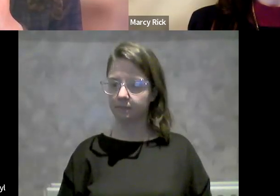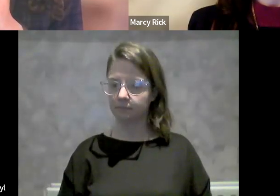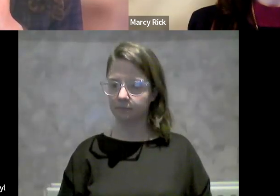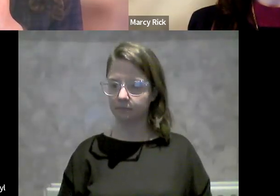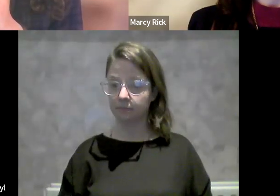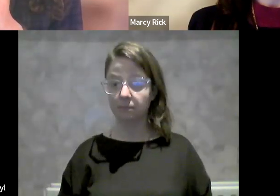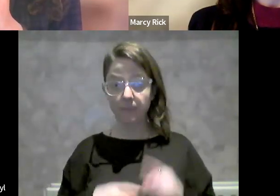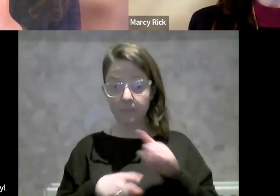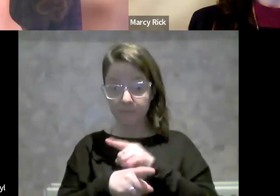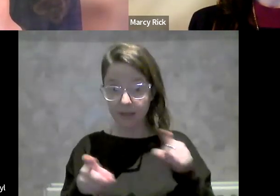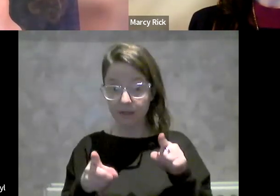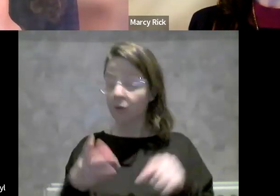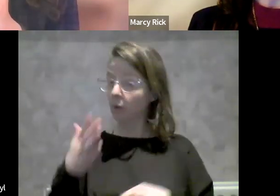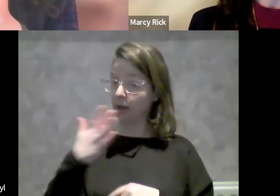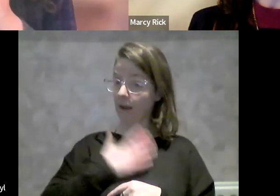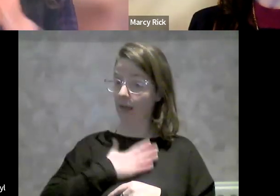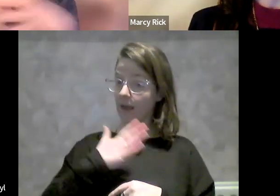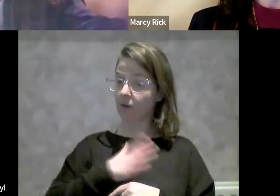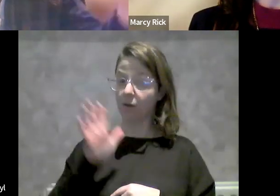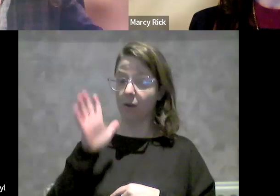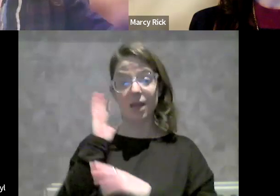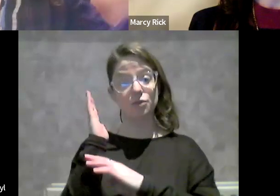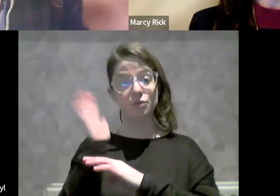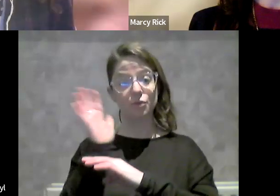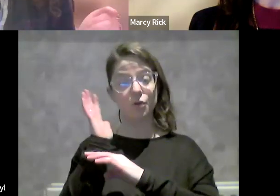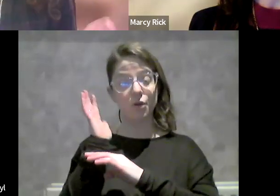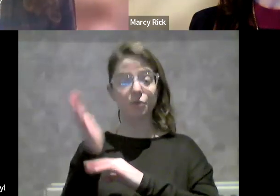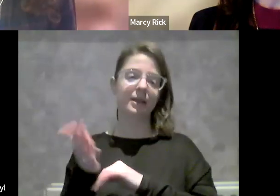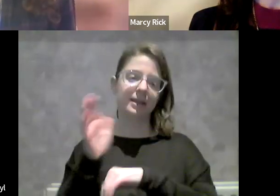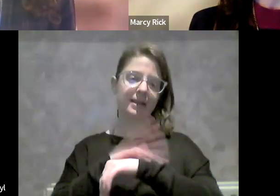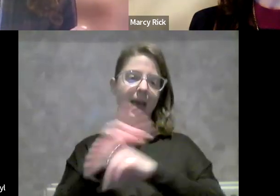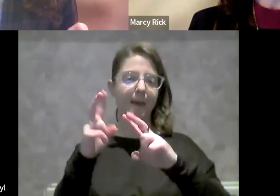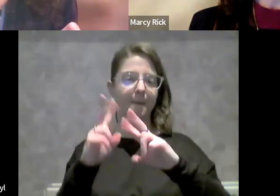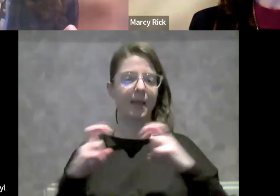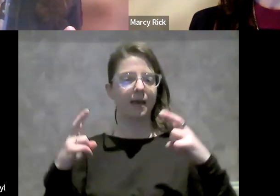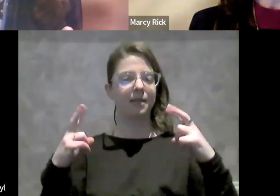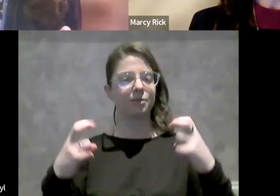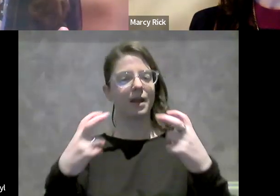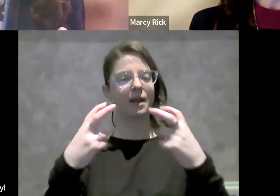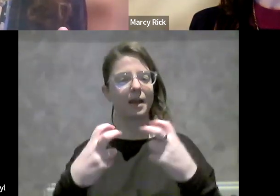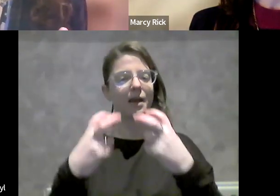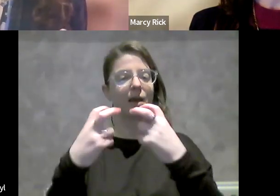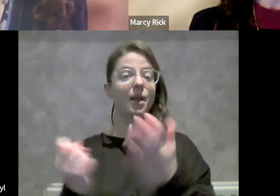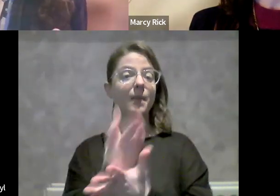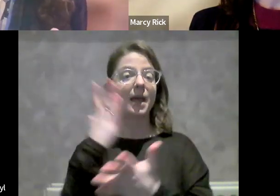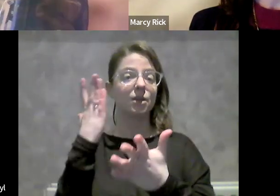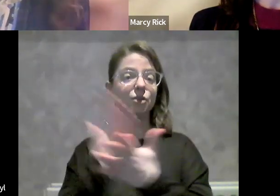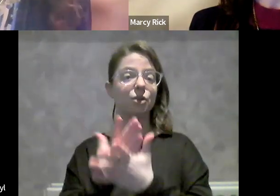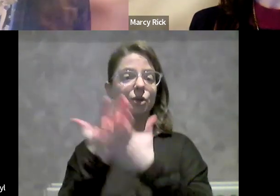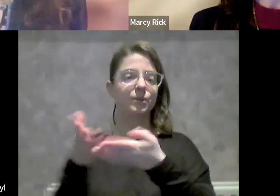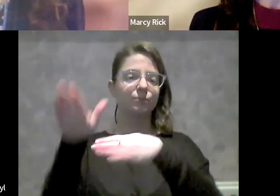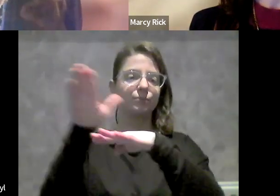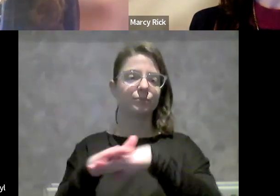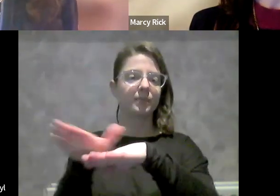If you'd like to hear a story, it's time to gather round. Make sure your bum's not airborne and glue